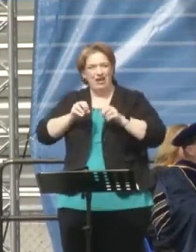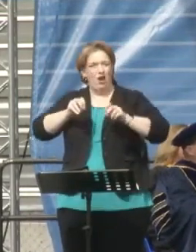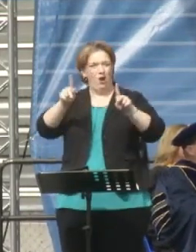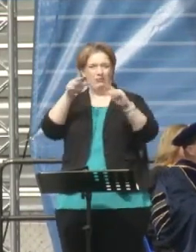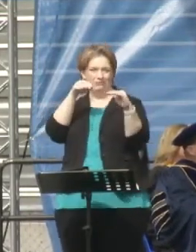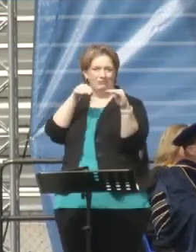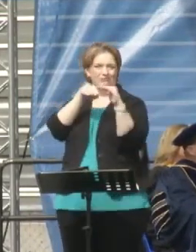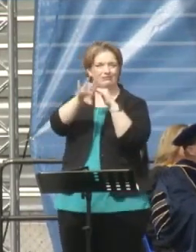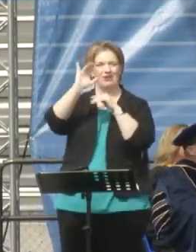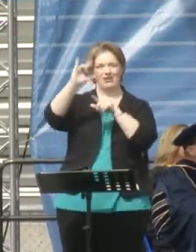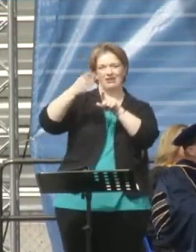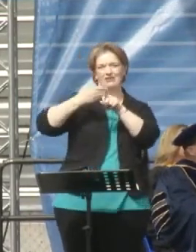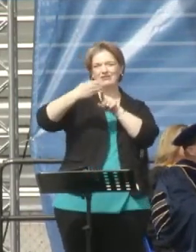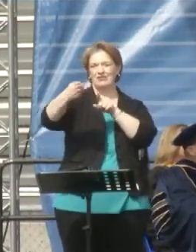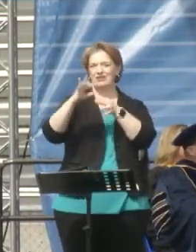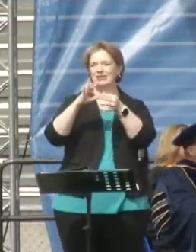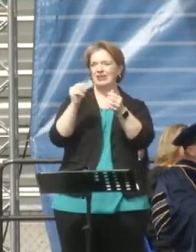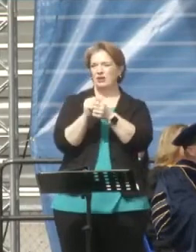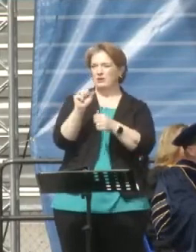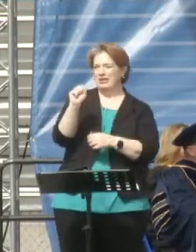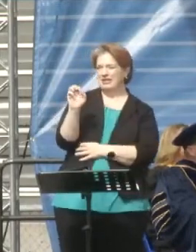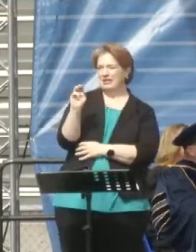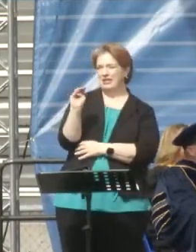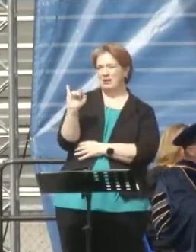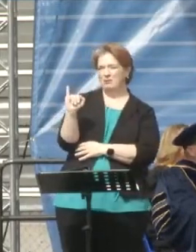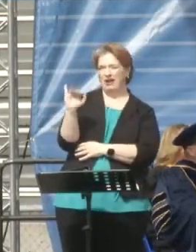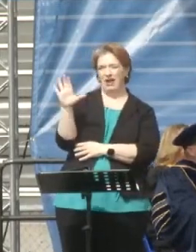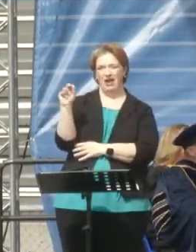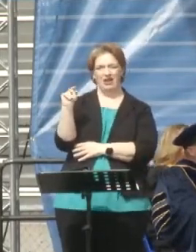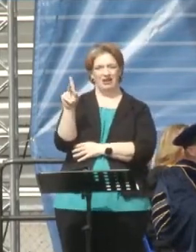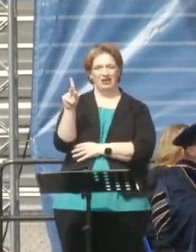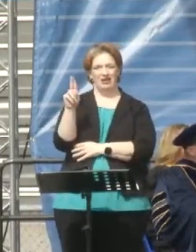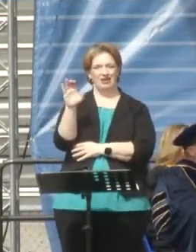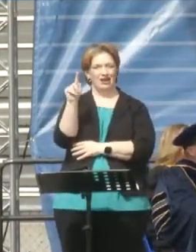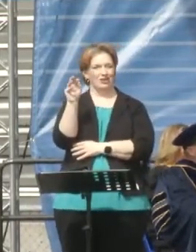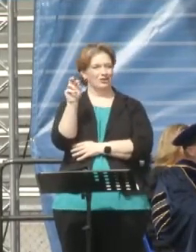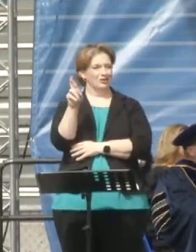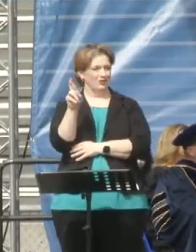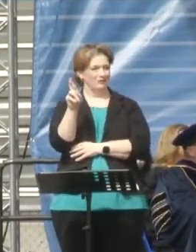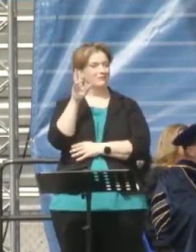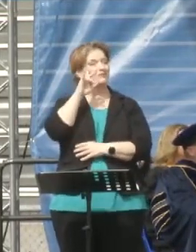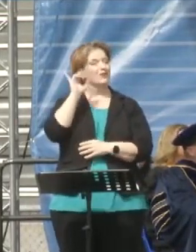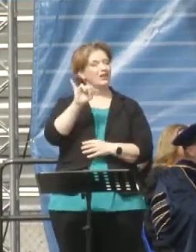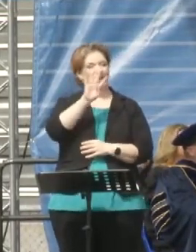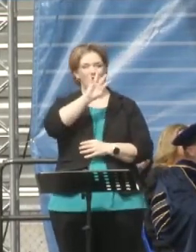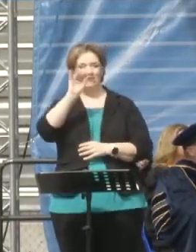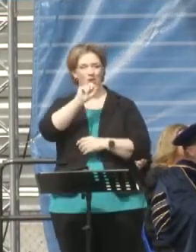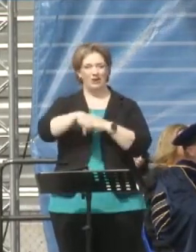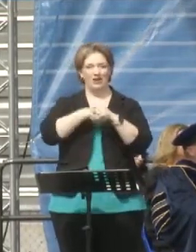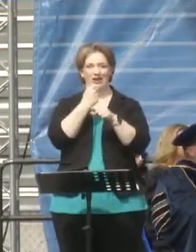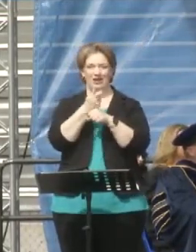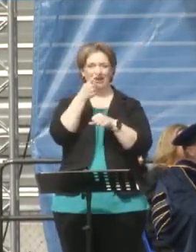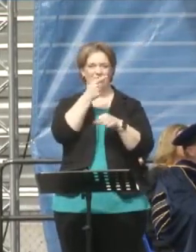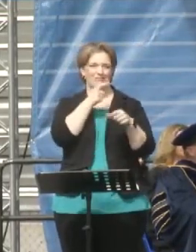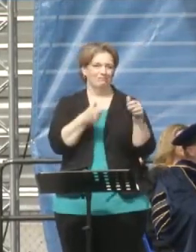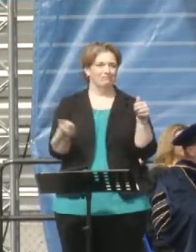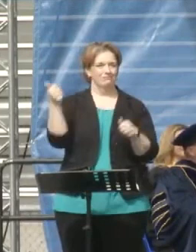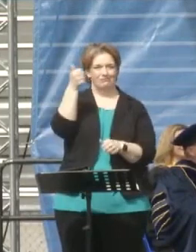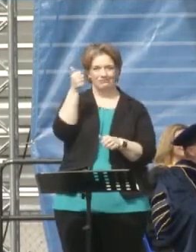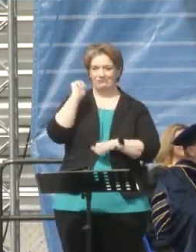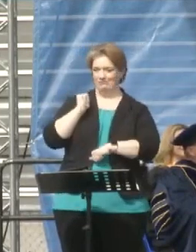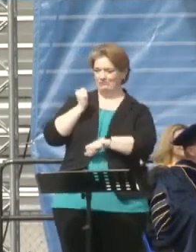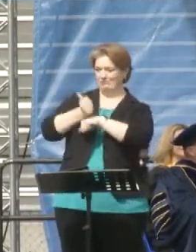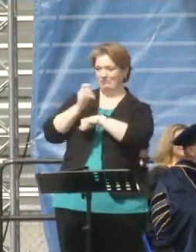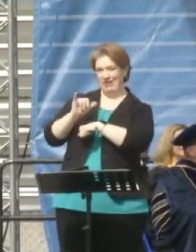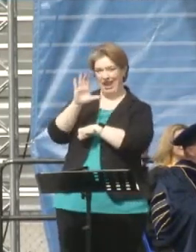industry. Over his 40-year career, Sanjay has served as a corporate executive and a company founder.